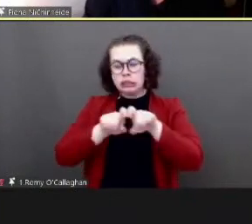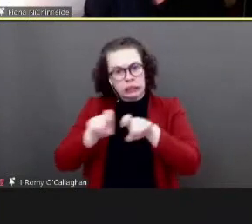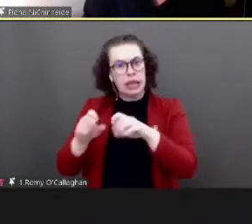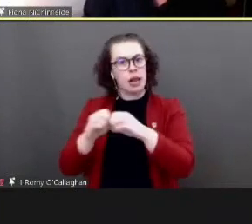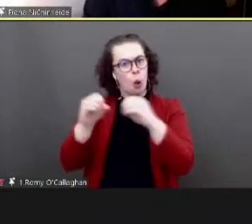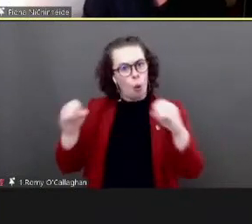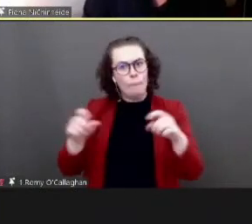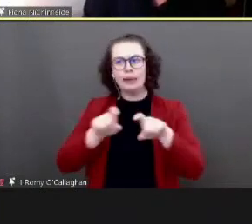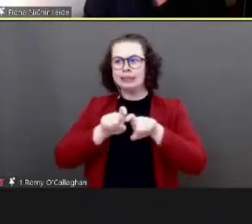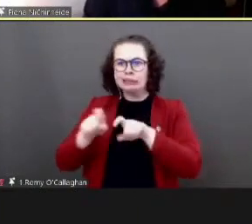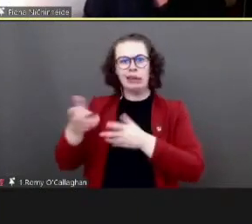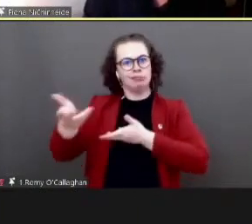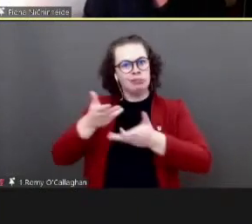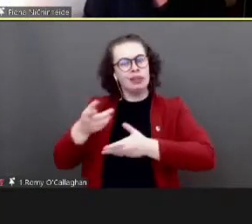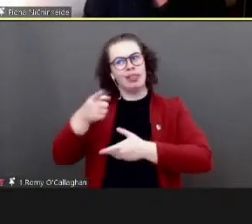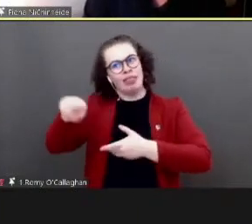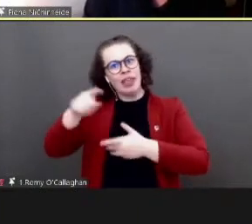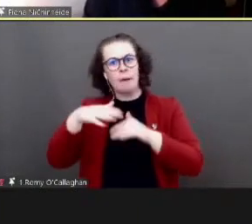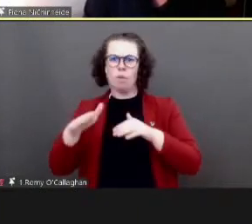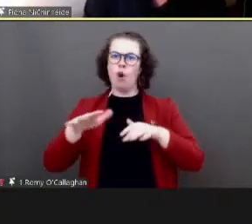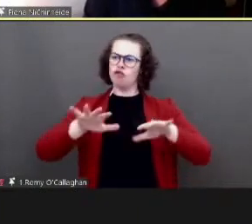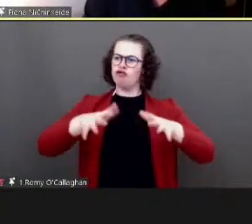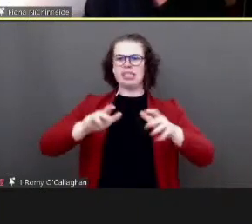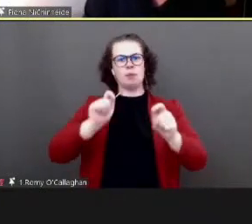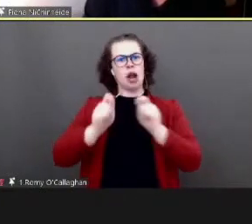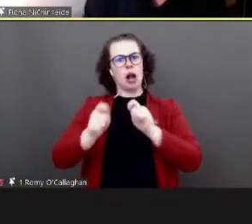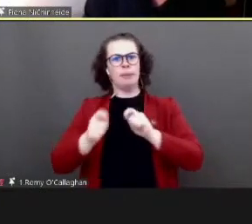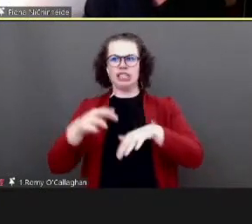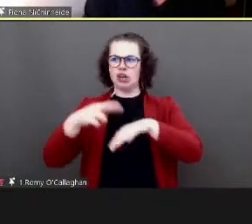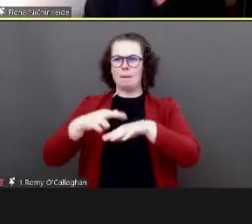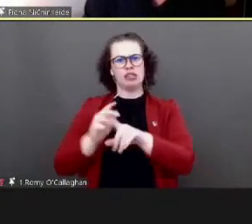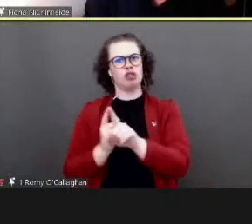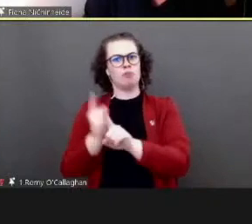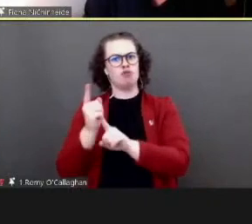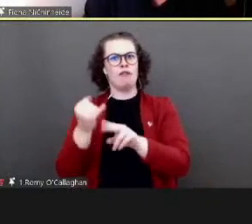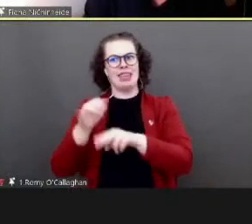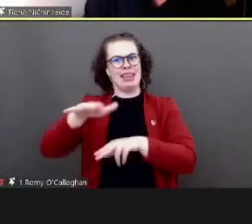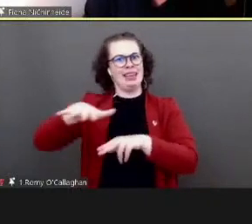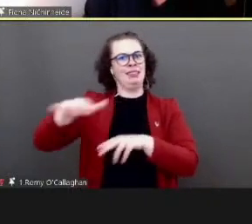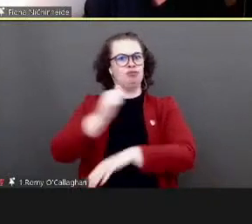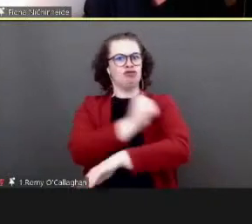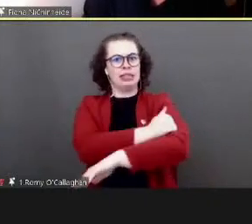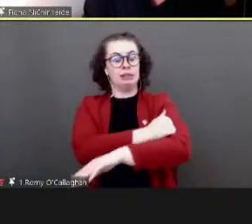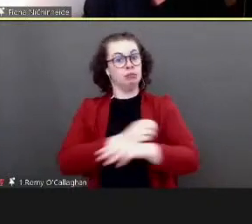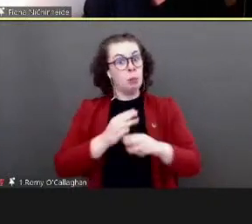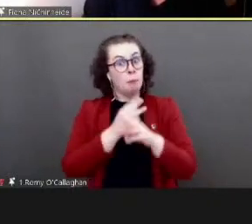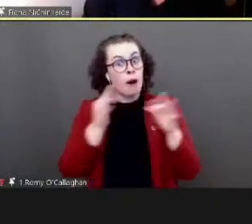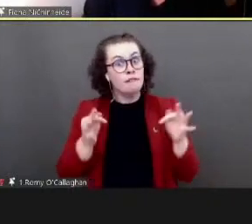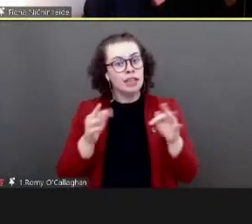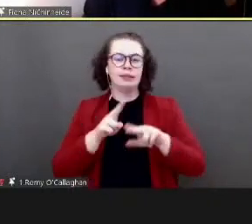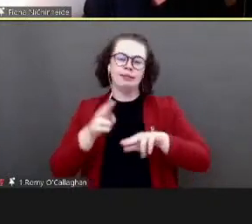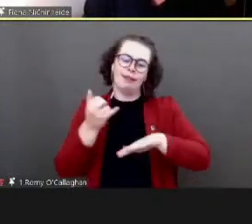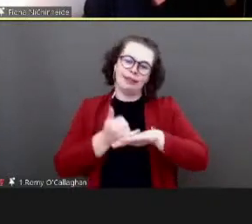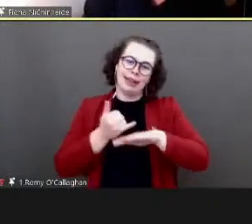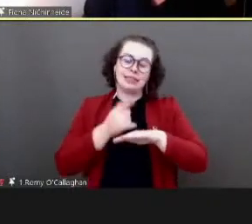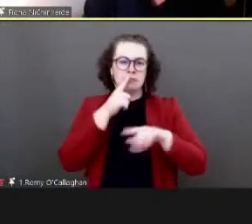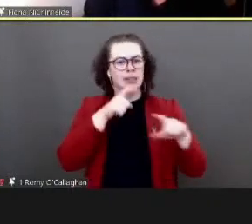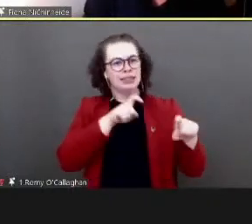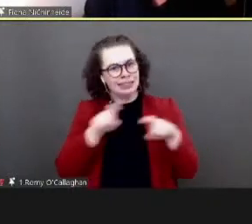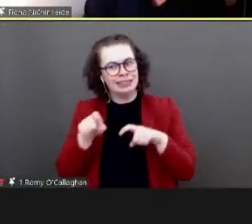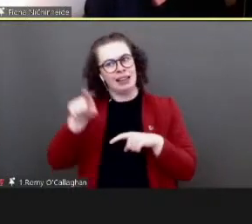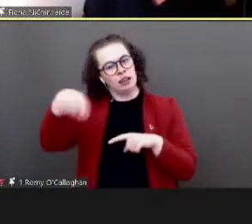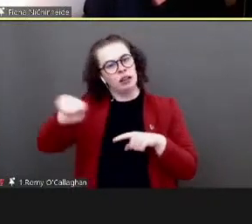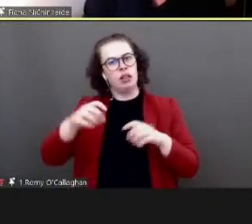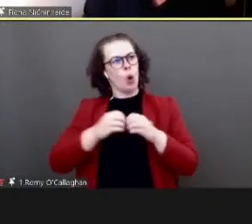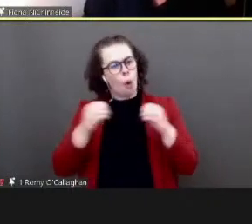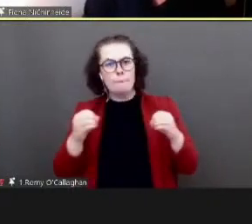making reasonable accommodation for people in prisons. It's safe to say they've a long way to travel, but the openness to letting the